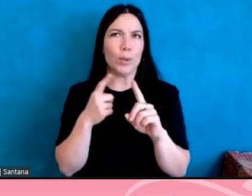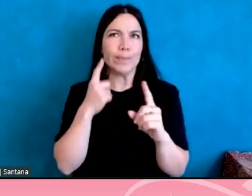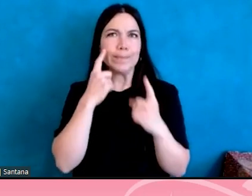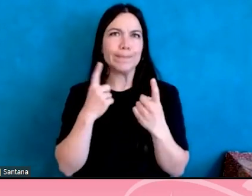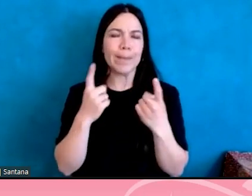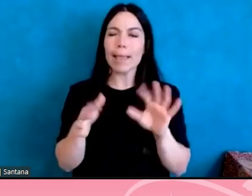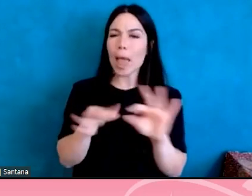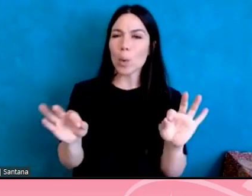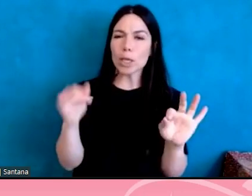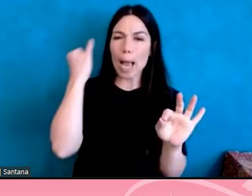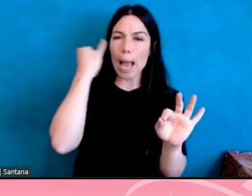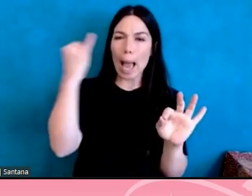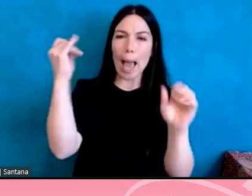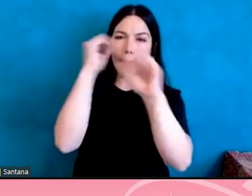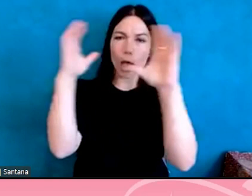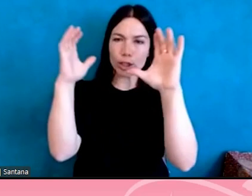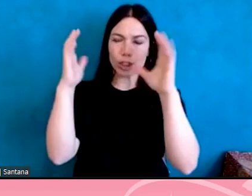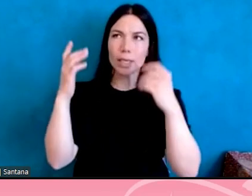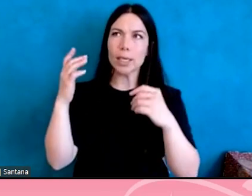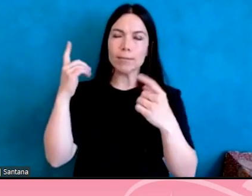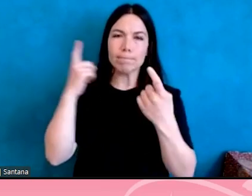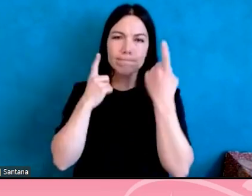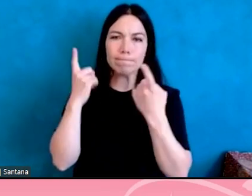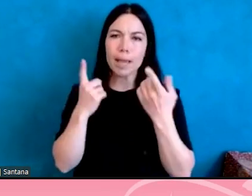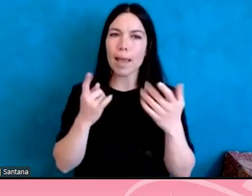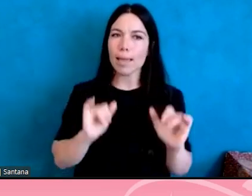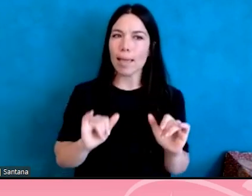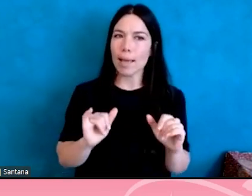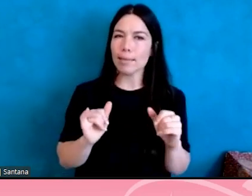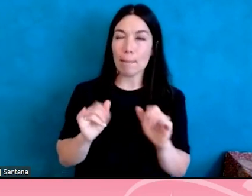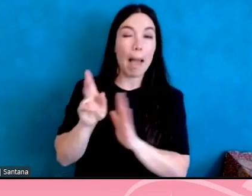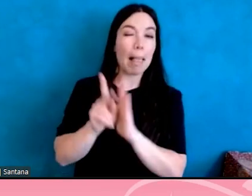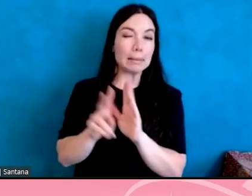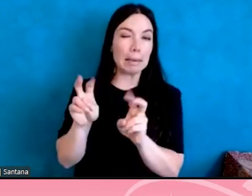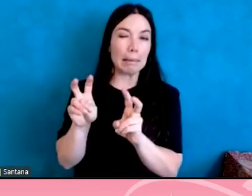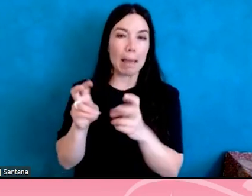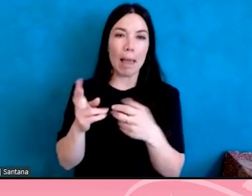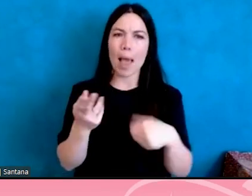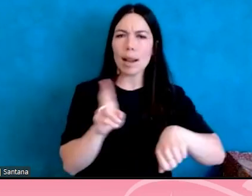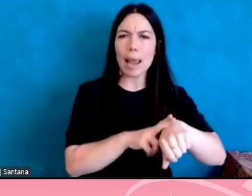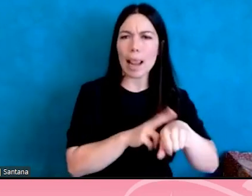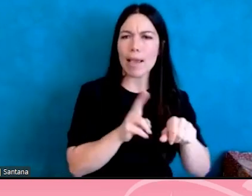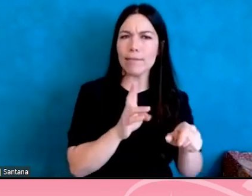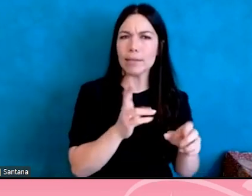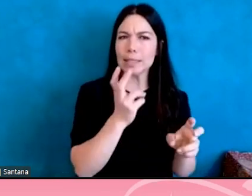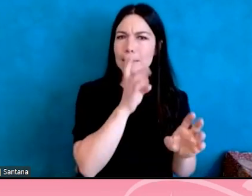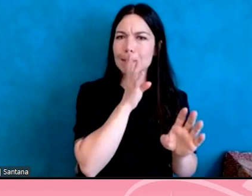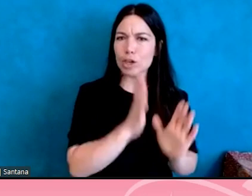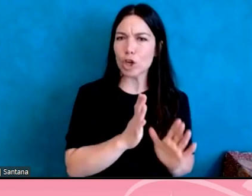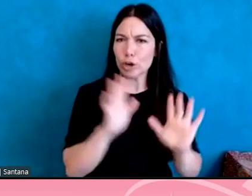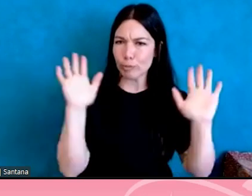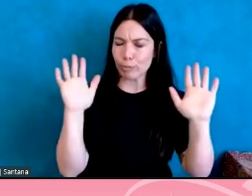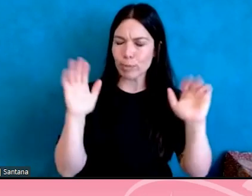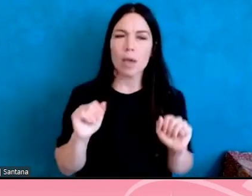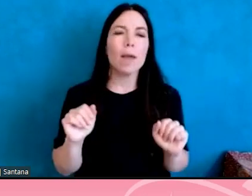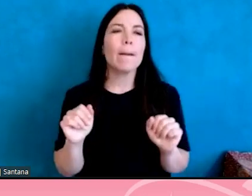this language policy and this native speaker is, what is a community? So at the very beginning, I